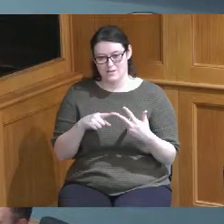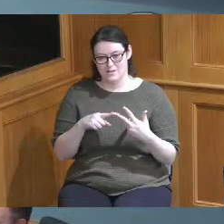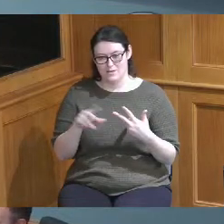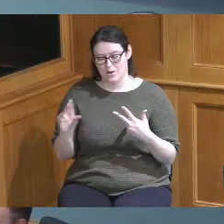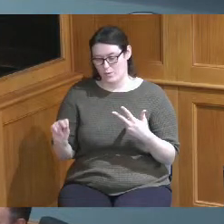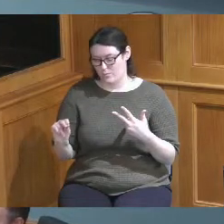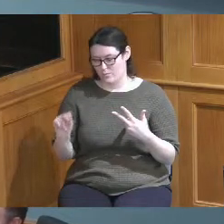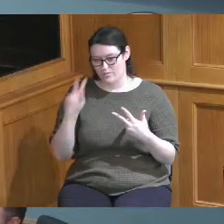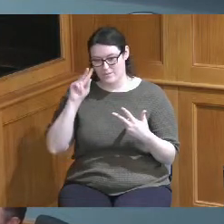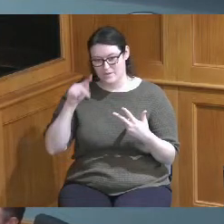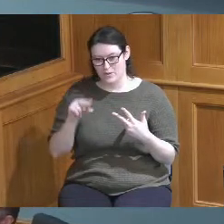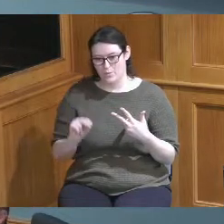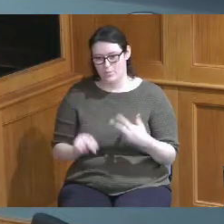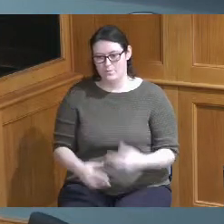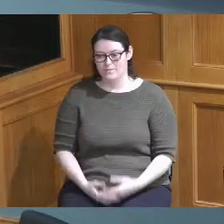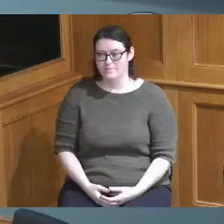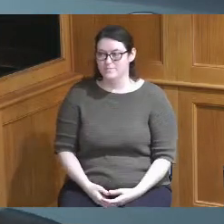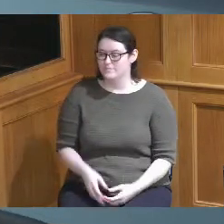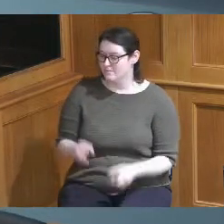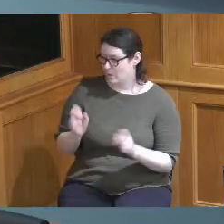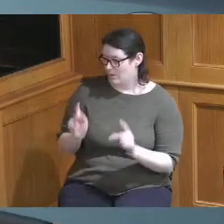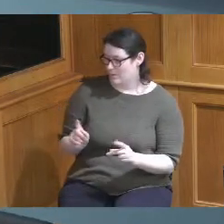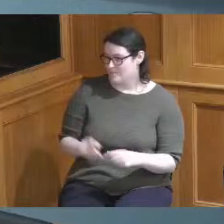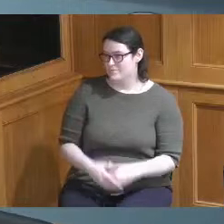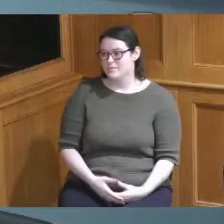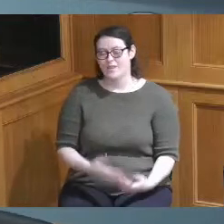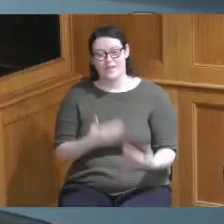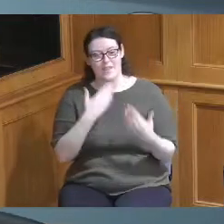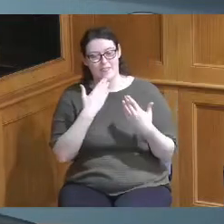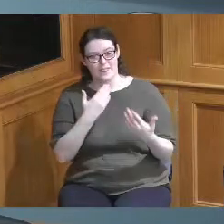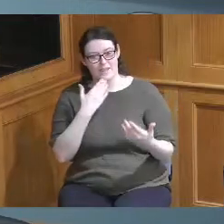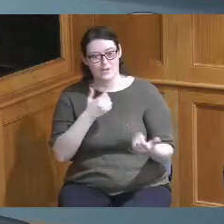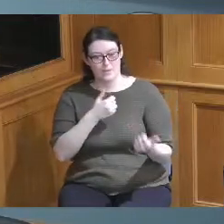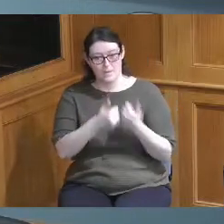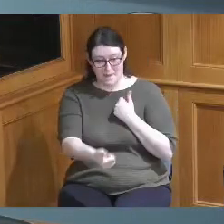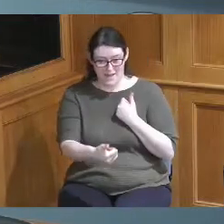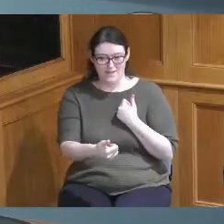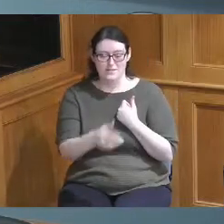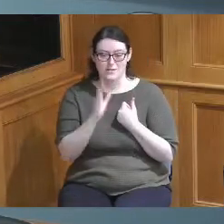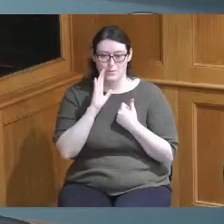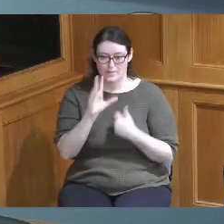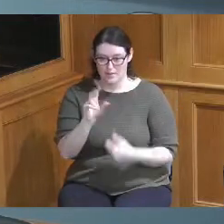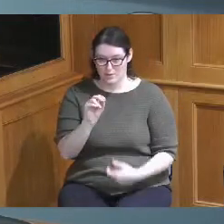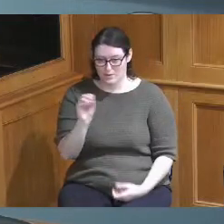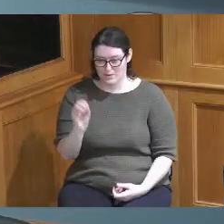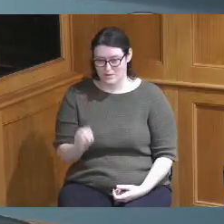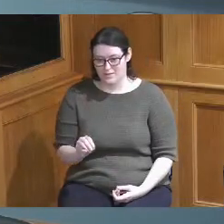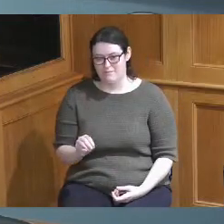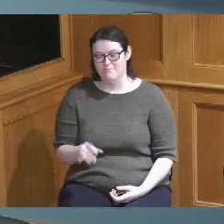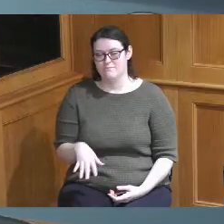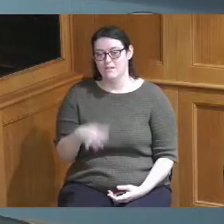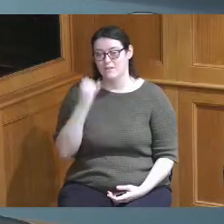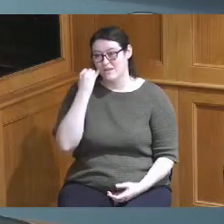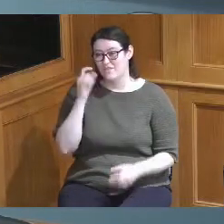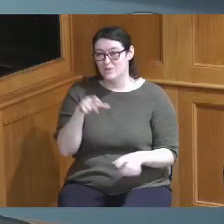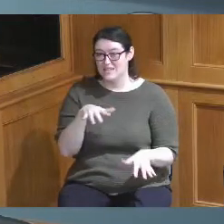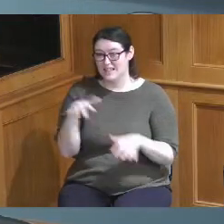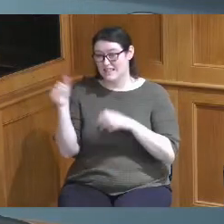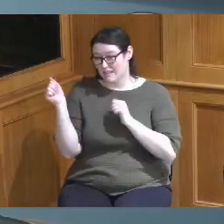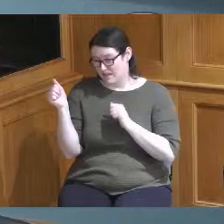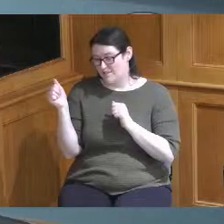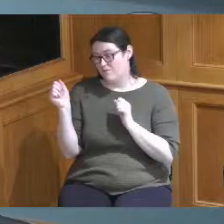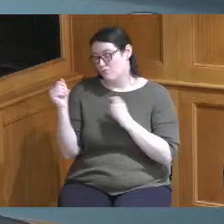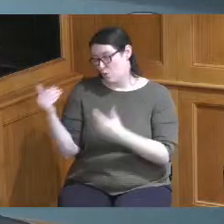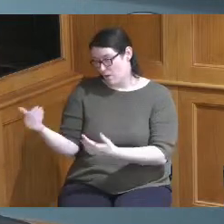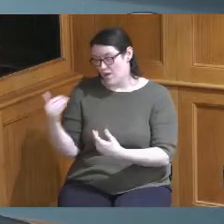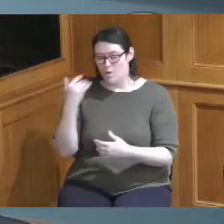Dreehouse. Okay. Thank you. It passes. Those who have to leave, if you want to stay, you can. We're